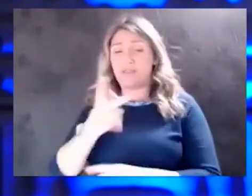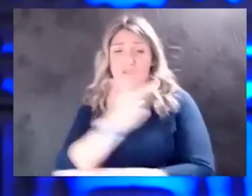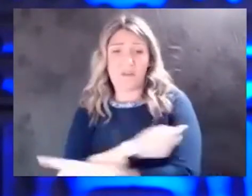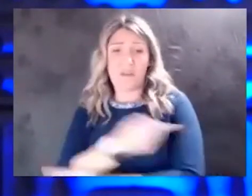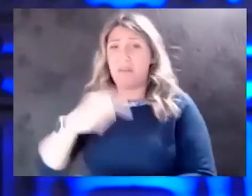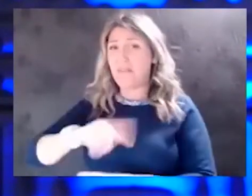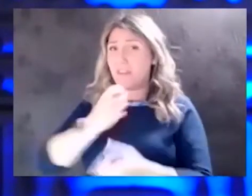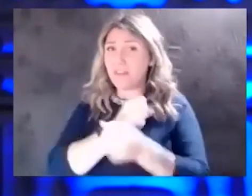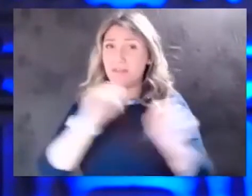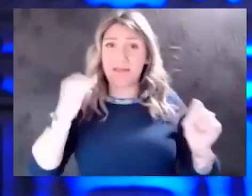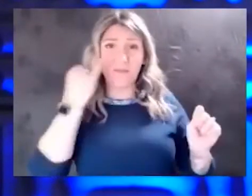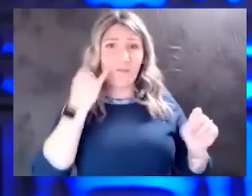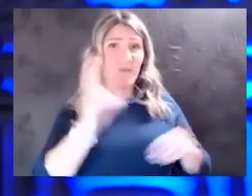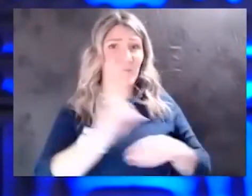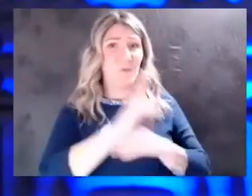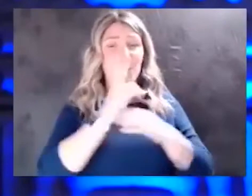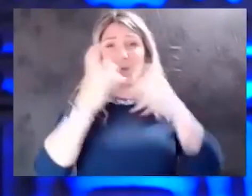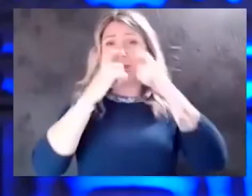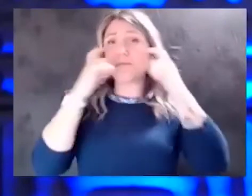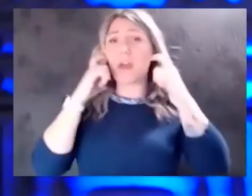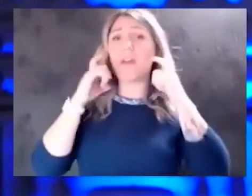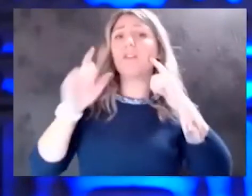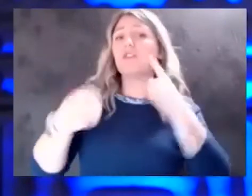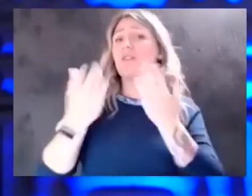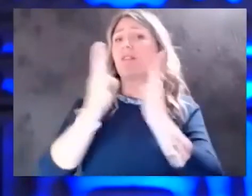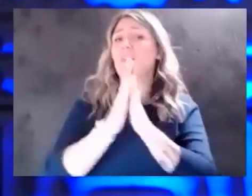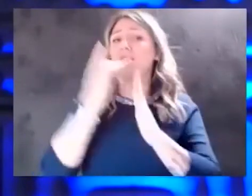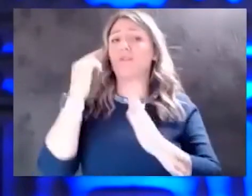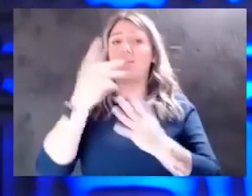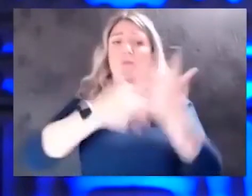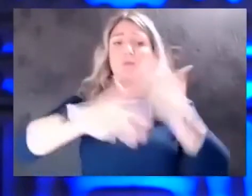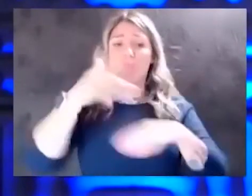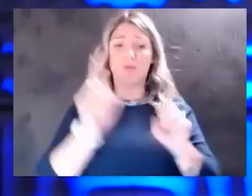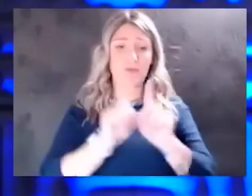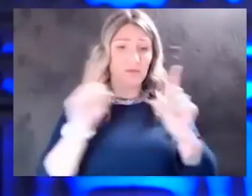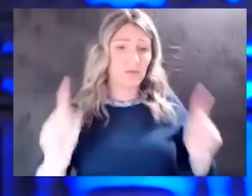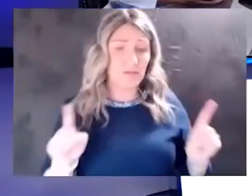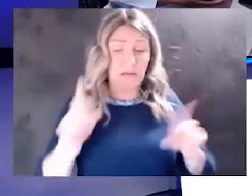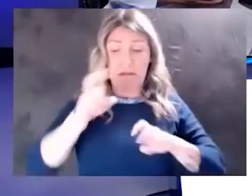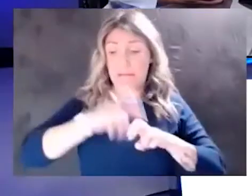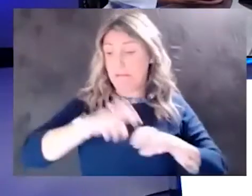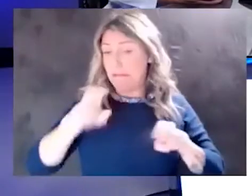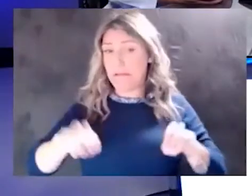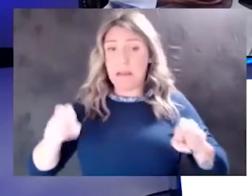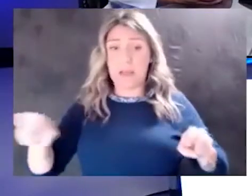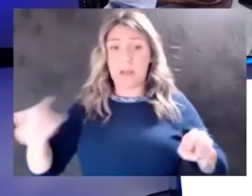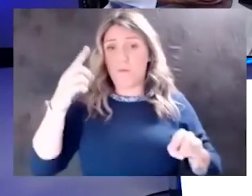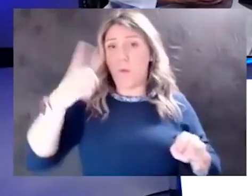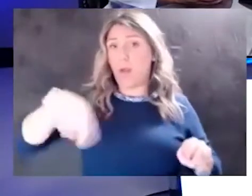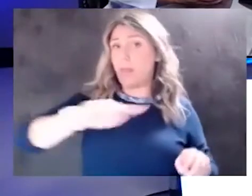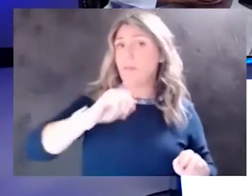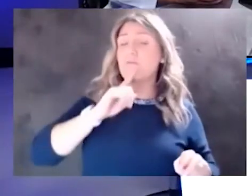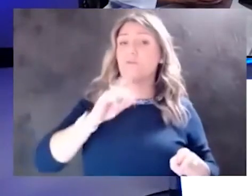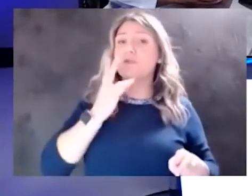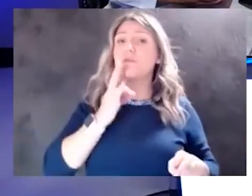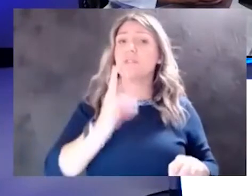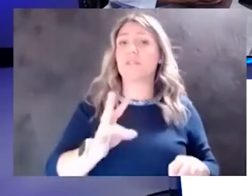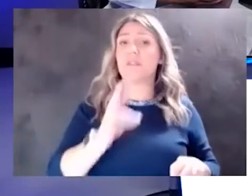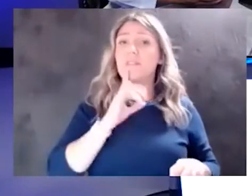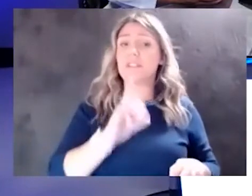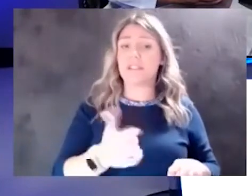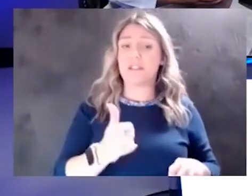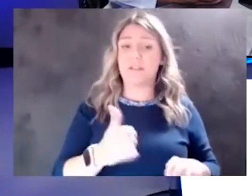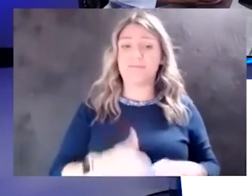wear masks? Should I ask for social distancing class seating for them? For the 7 and 10-year-old, yeah. That's a